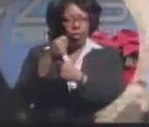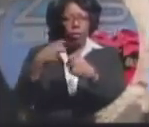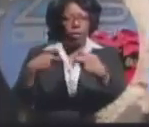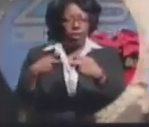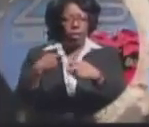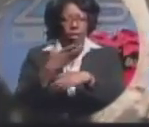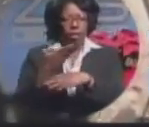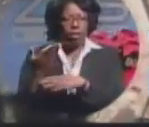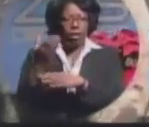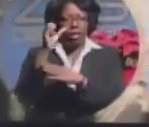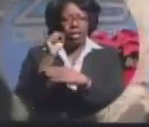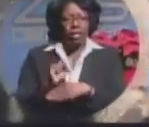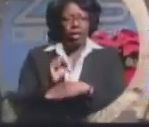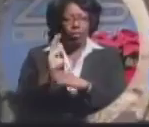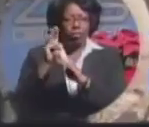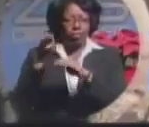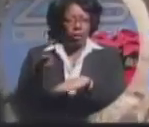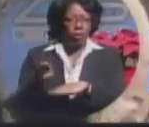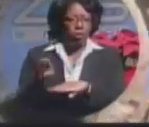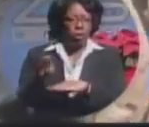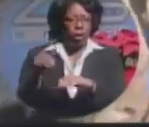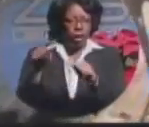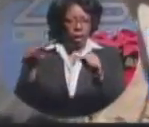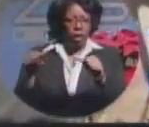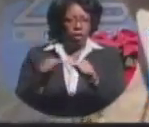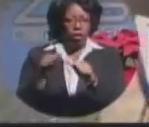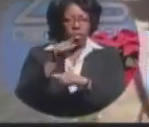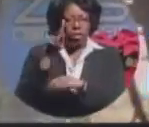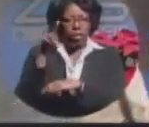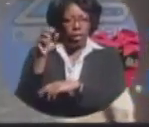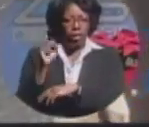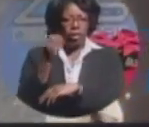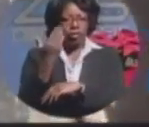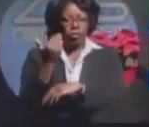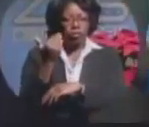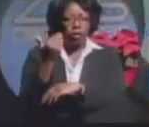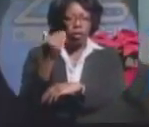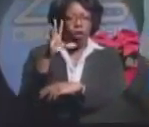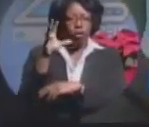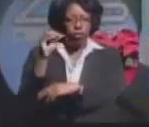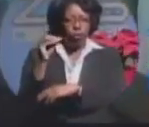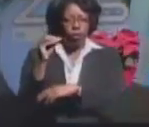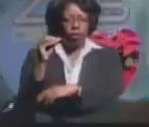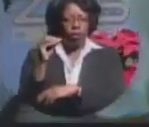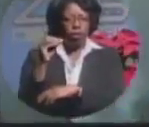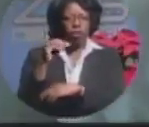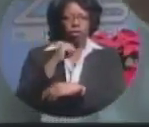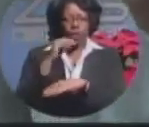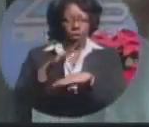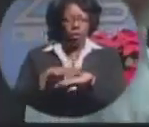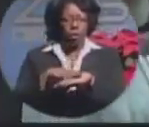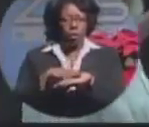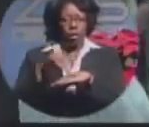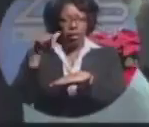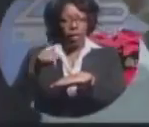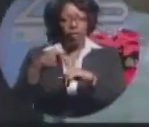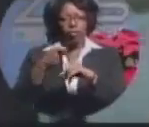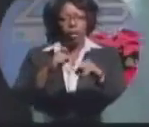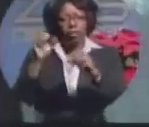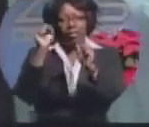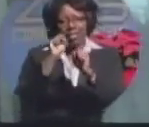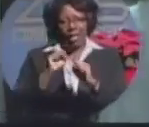Broadcasting Corporation South Beach transmitter site is behind ZNS 1540 being off air. 1540 has been down since